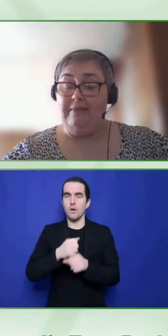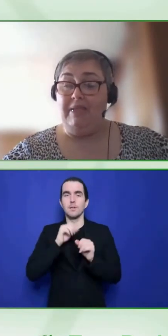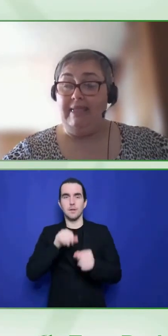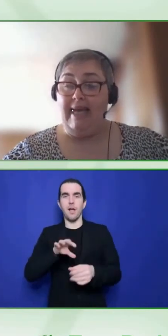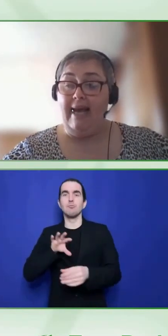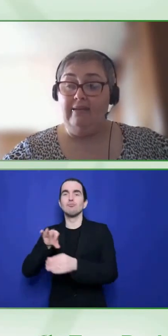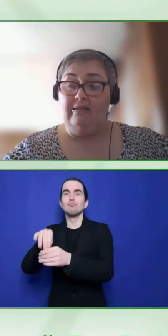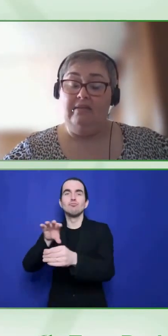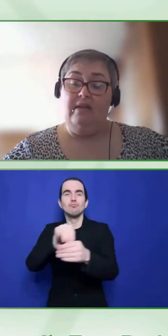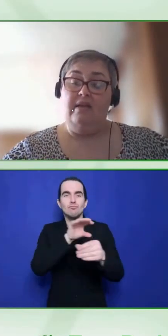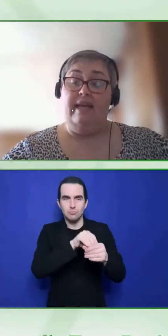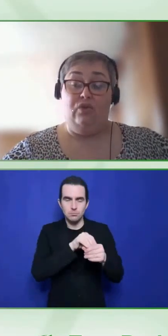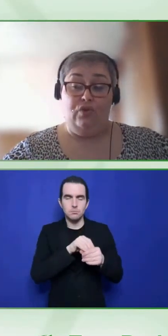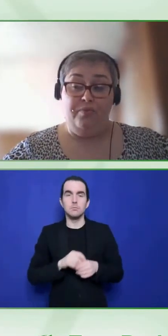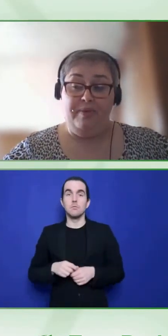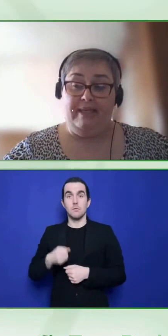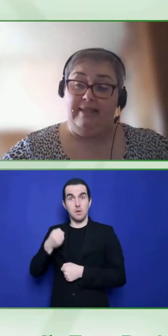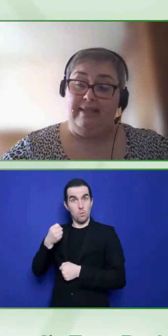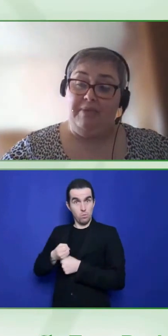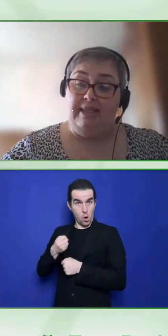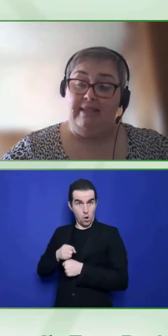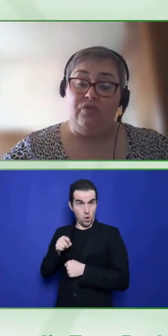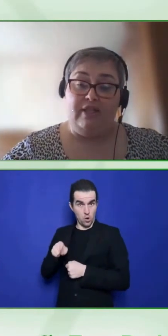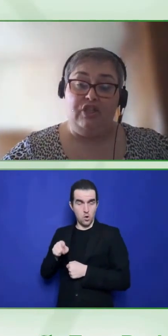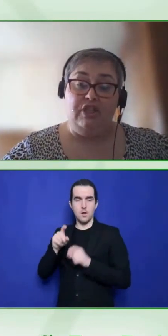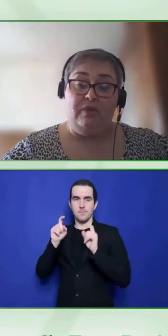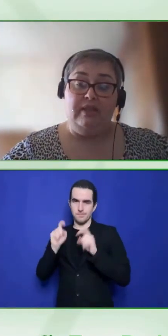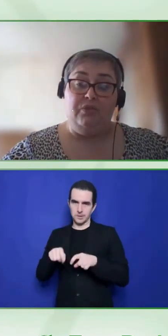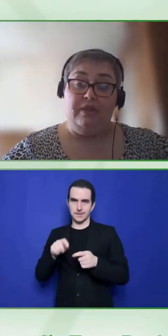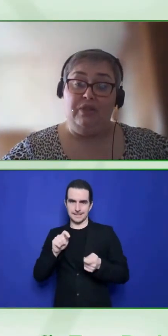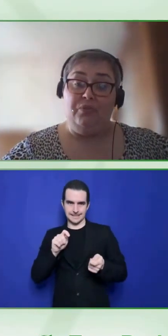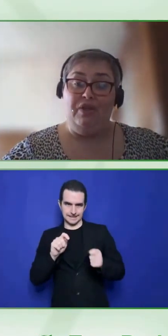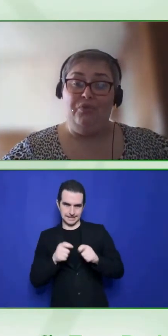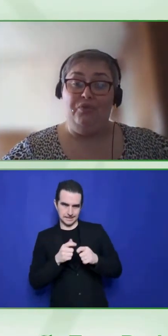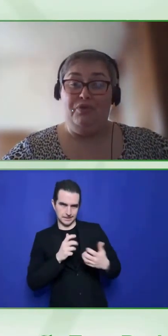European Accessibility Act and the European Disability Strategy